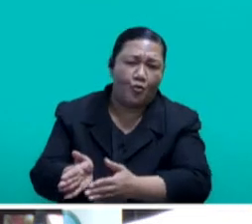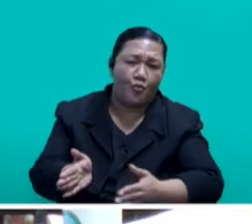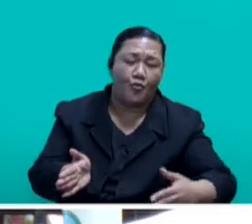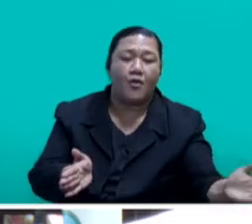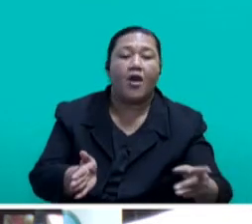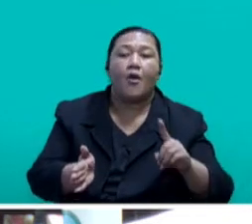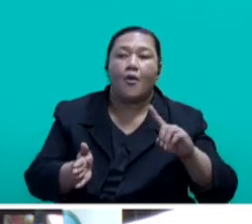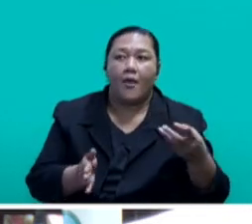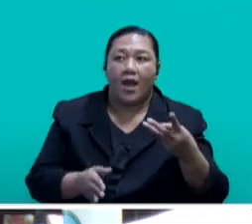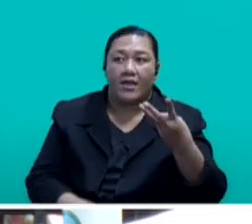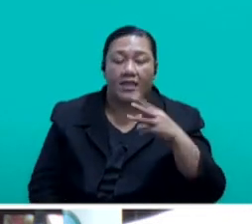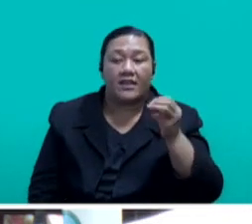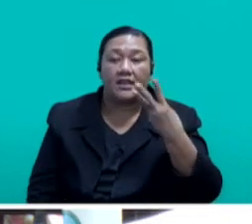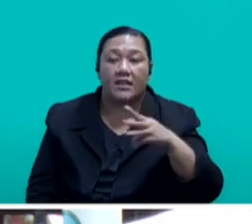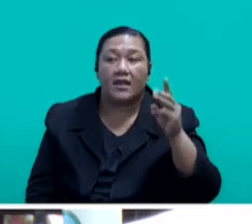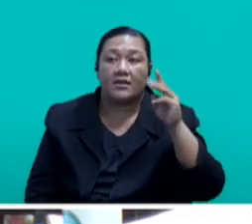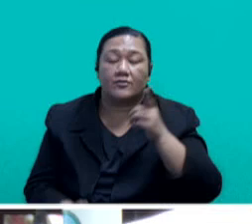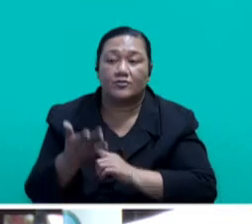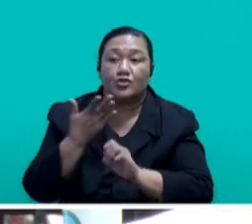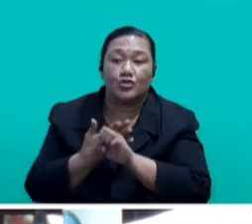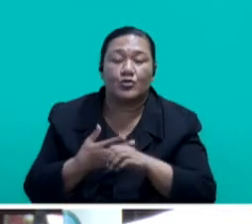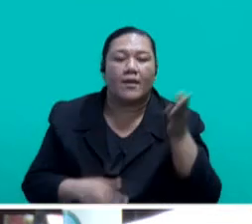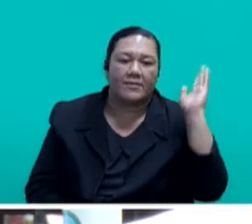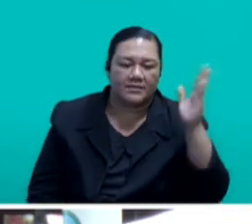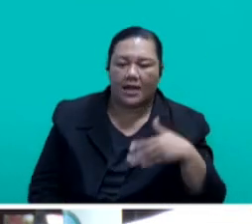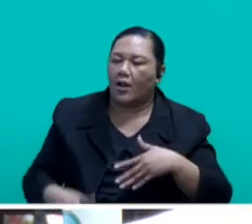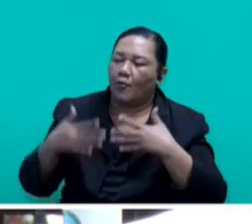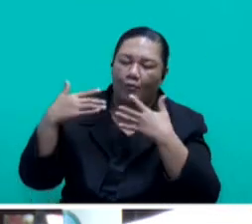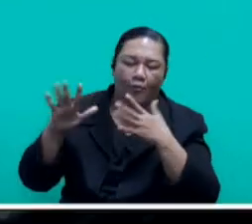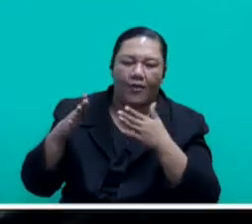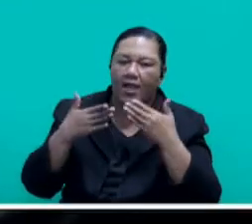of June 2023. Thank you very much, Mr. Speaker.